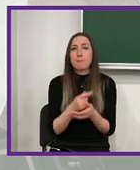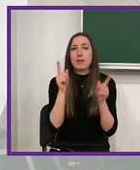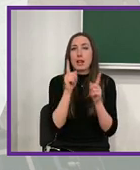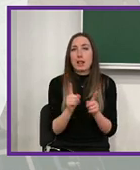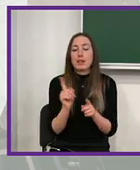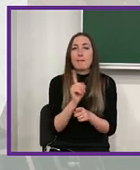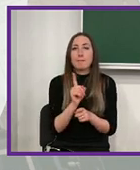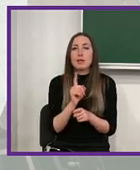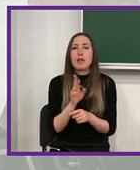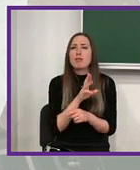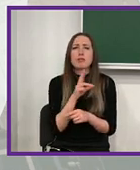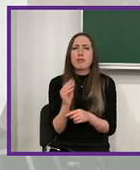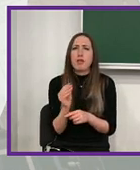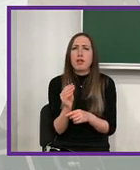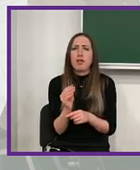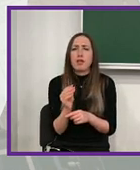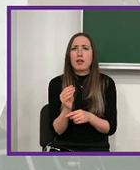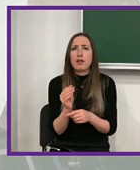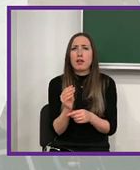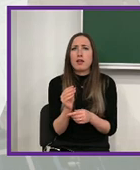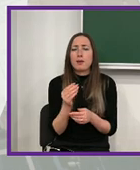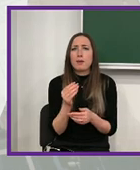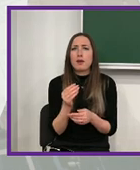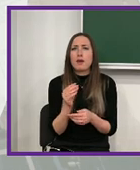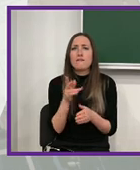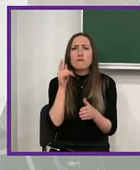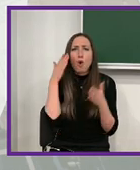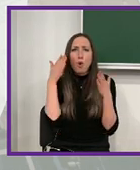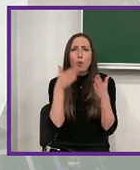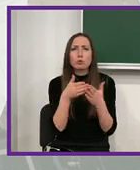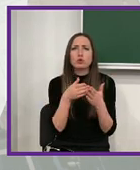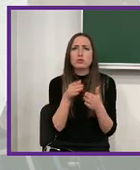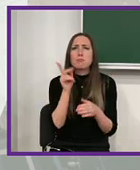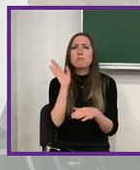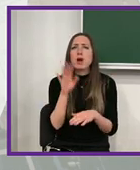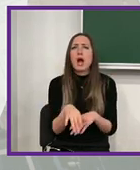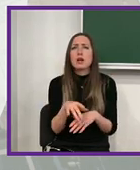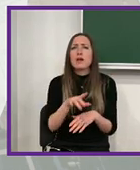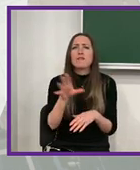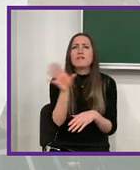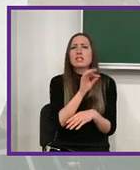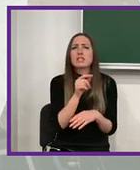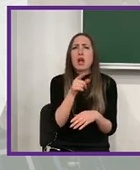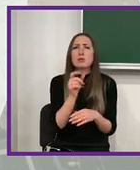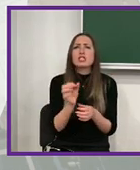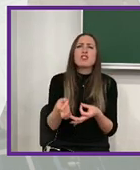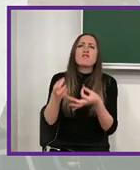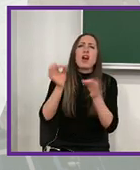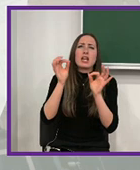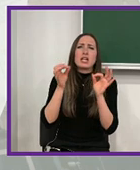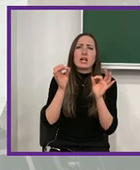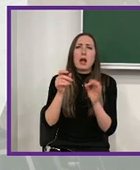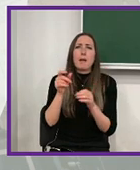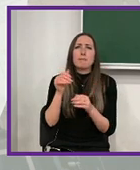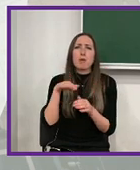influential stakeholders. It's the same kind of with the sale issue, that it's companies are always very tempted to examine